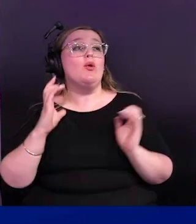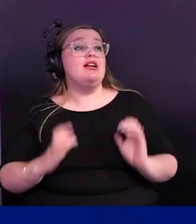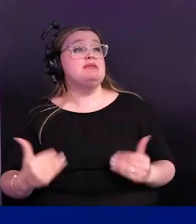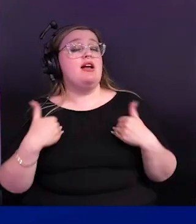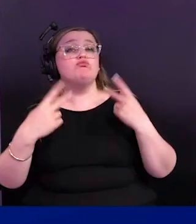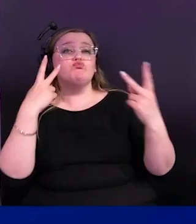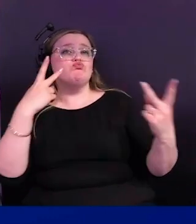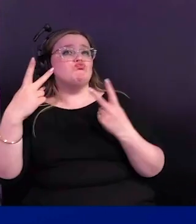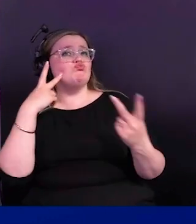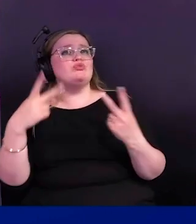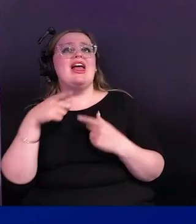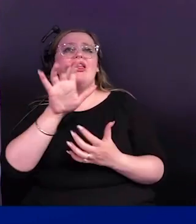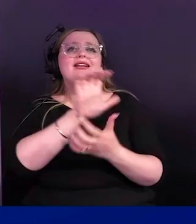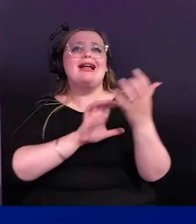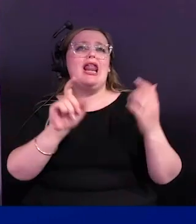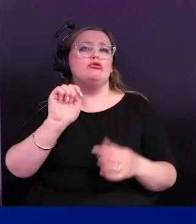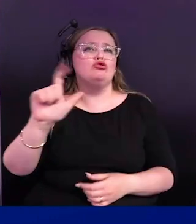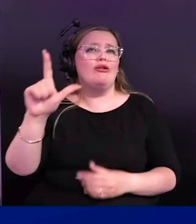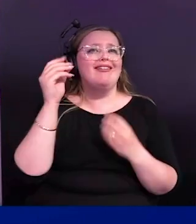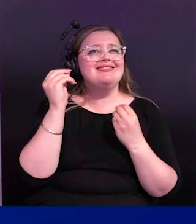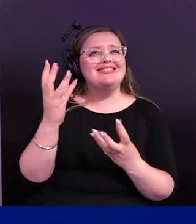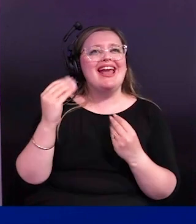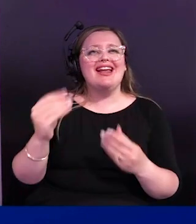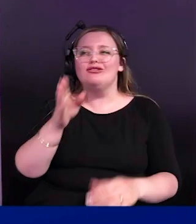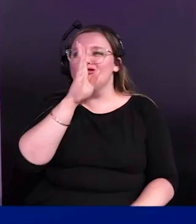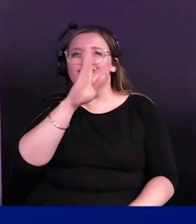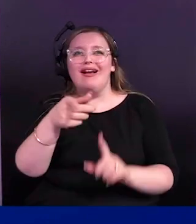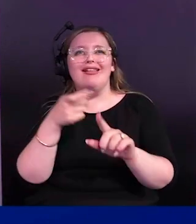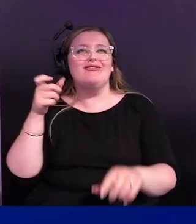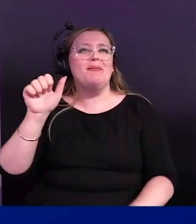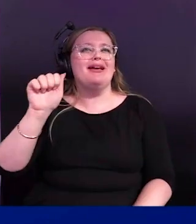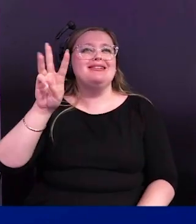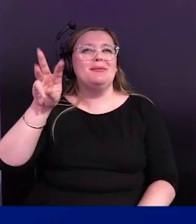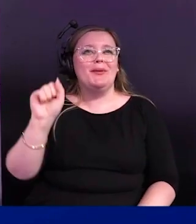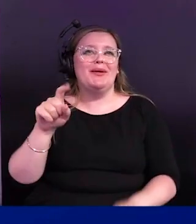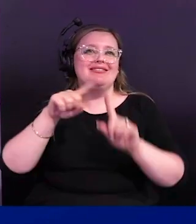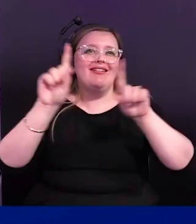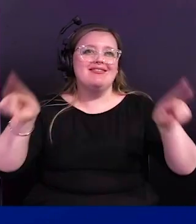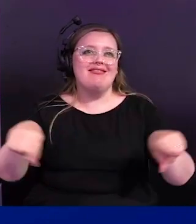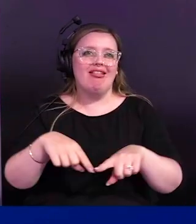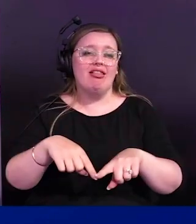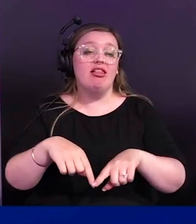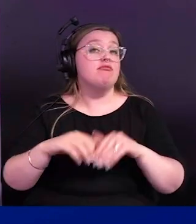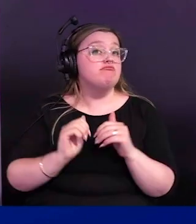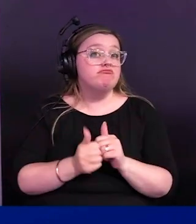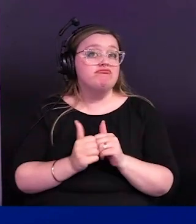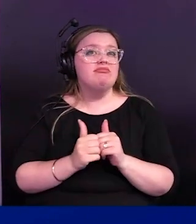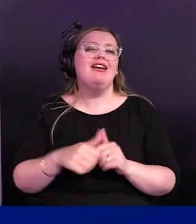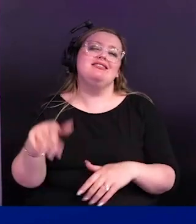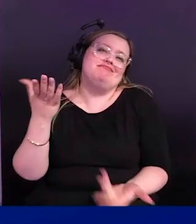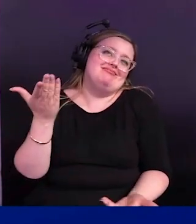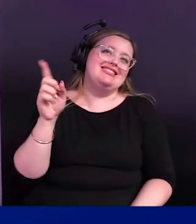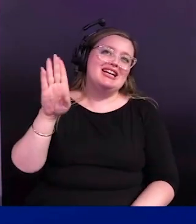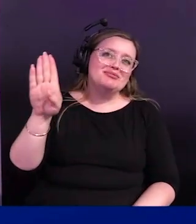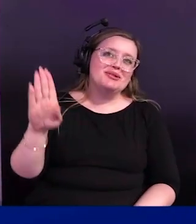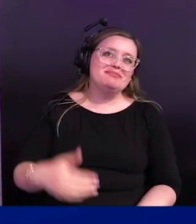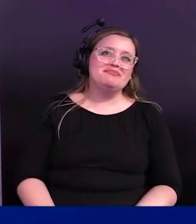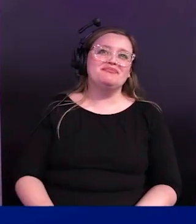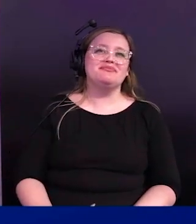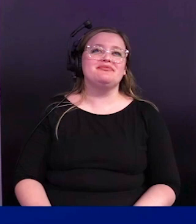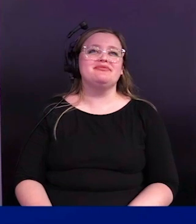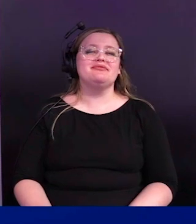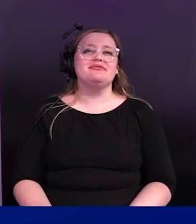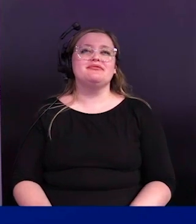into their CloudTrail data and directly from within the AWS console. And so our solution to that is dashboards.